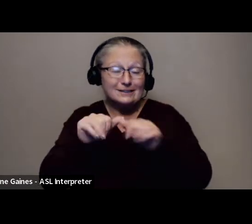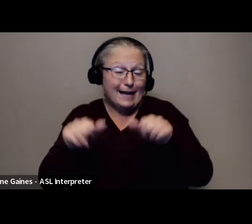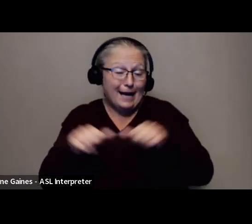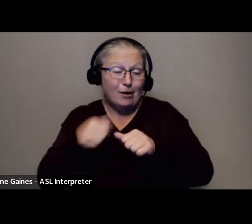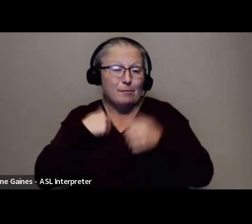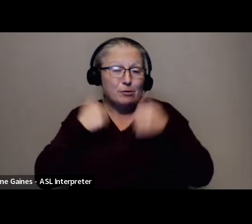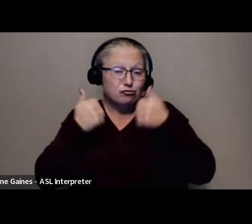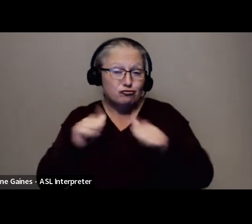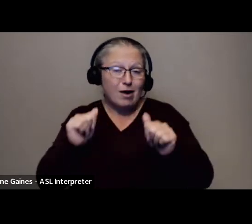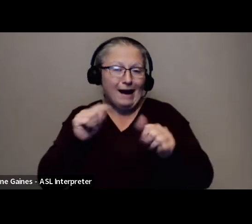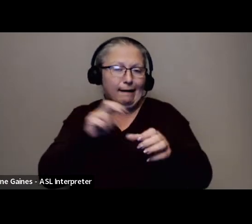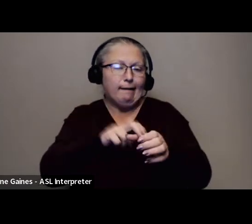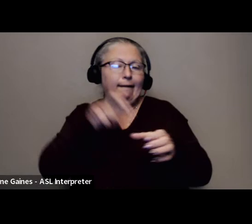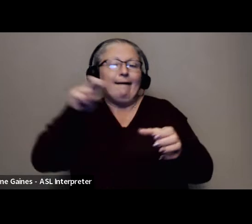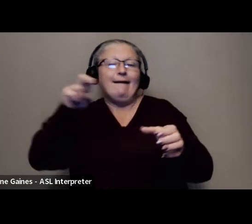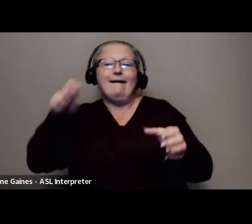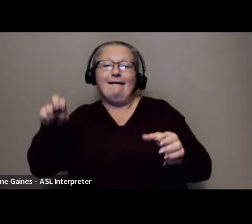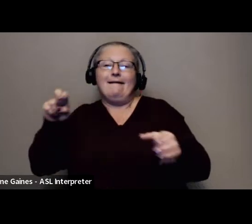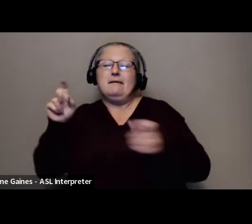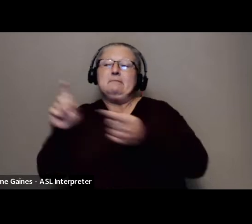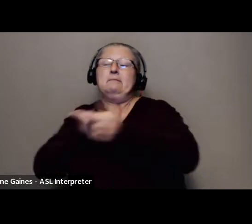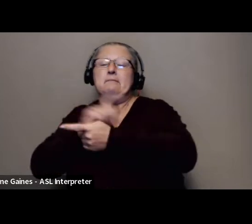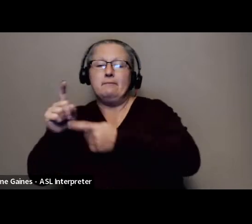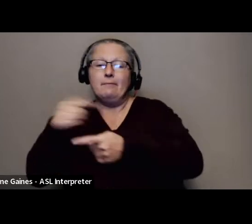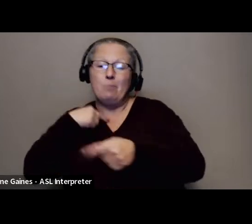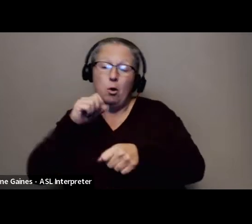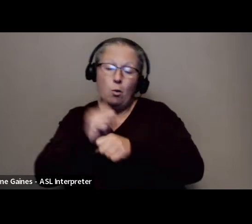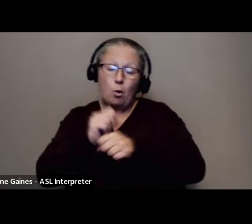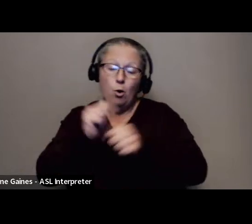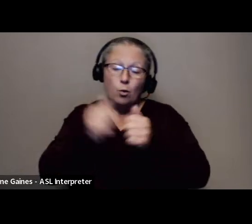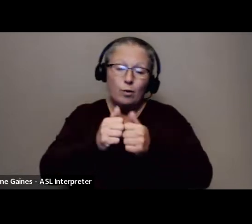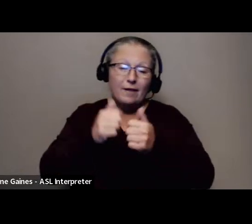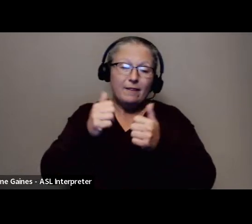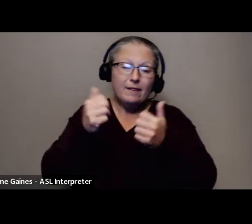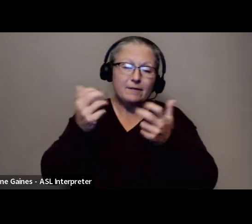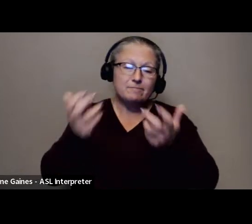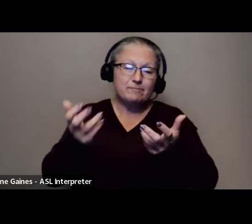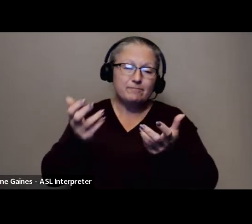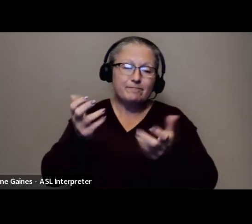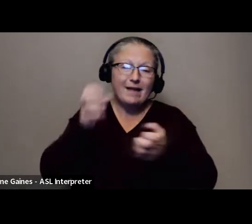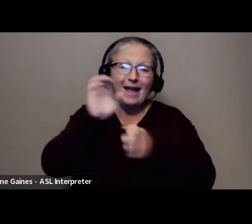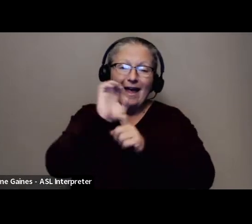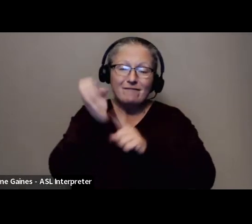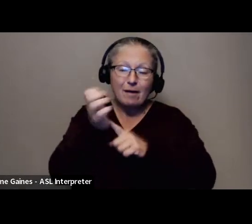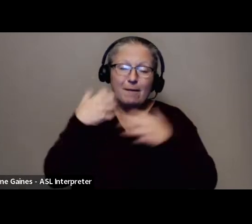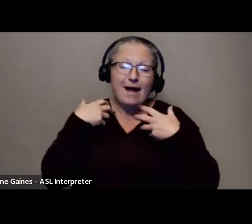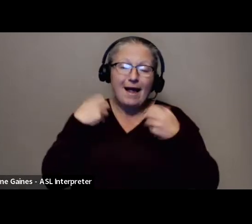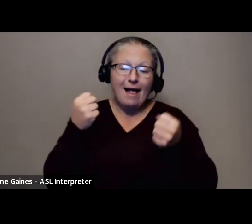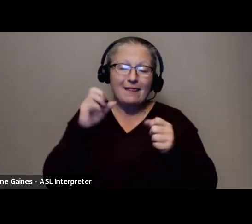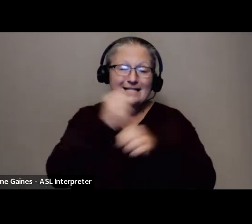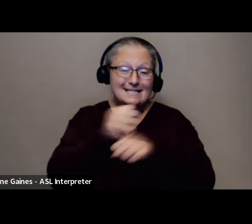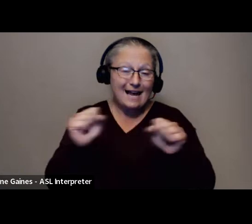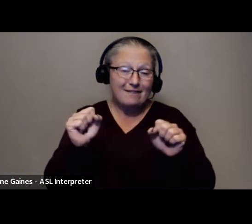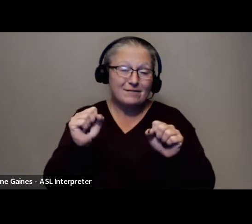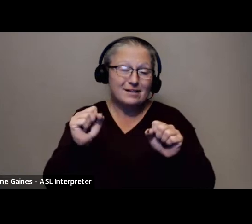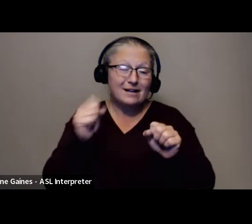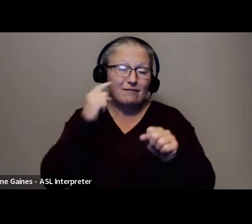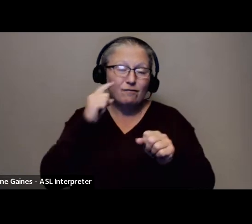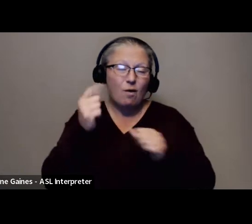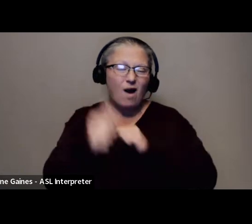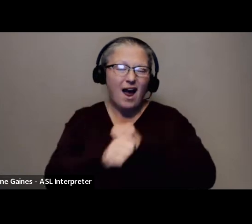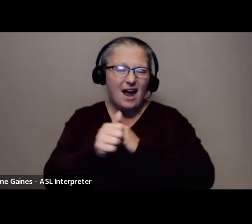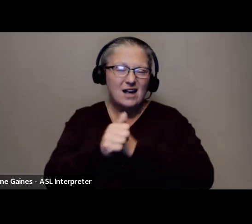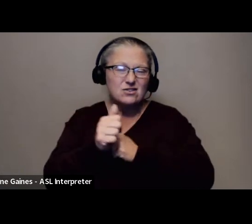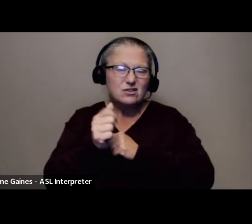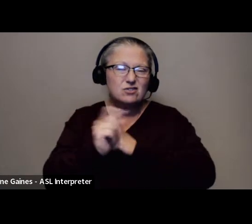I'm trying to break out a little bit more. Granted, I work with the environmental health and safety aspects of hazardous waste, but